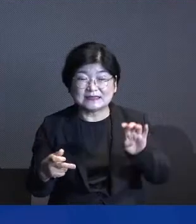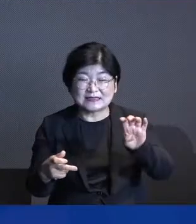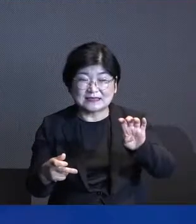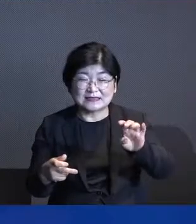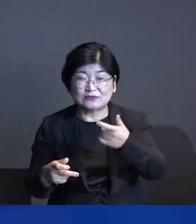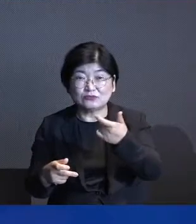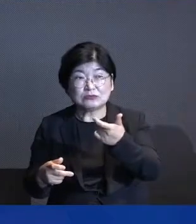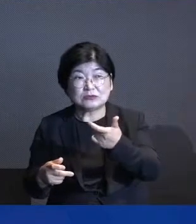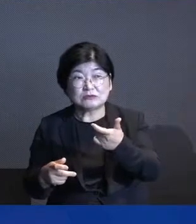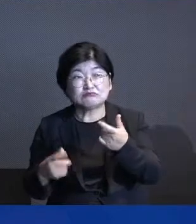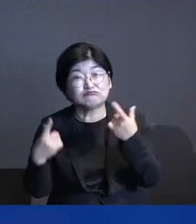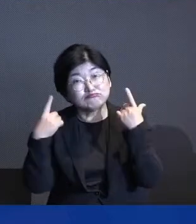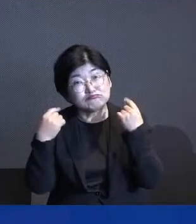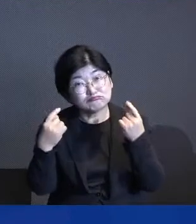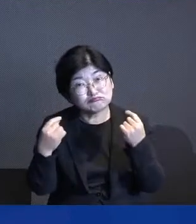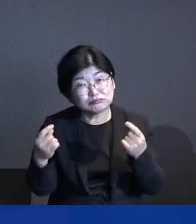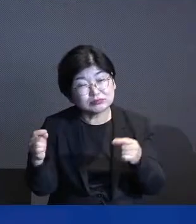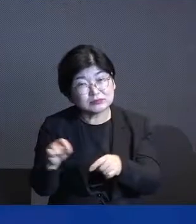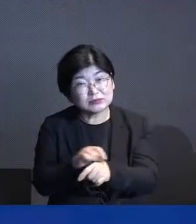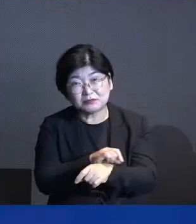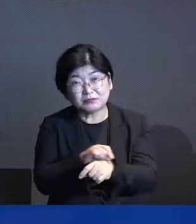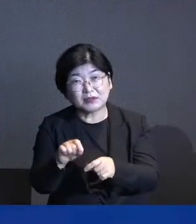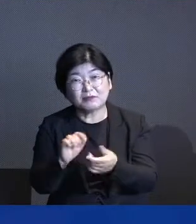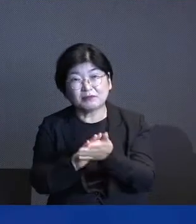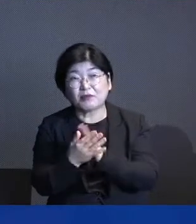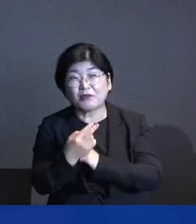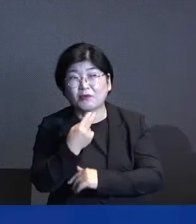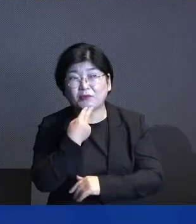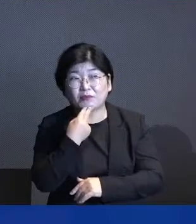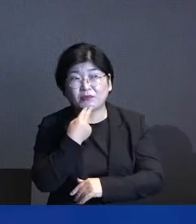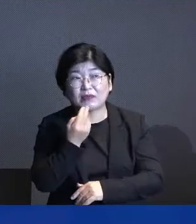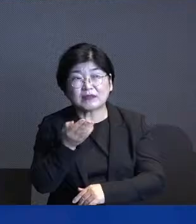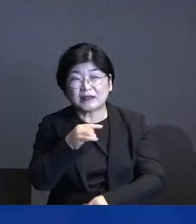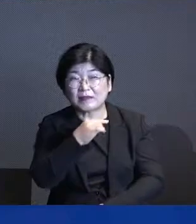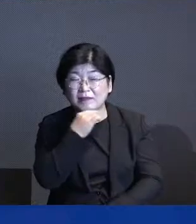through the 80 years old. But the red line is for the